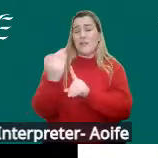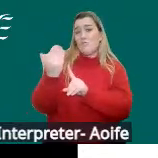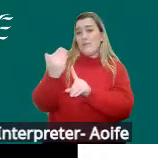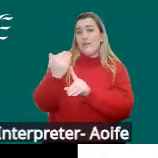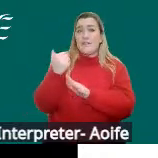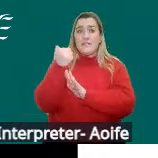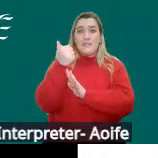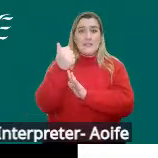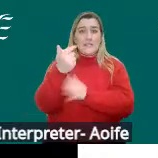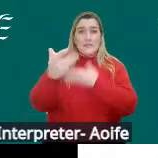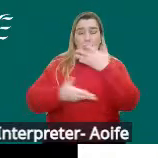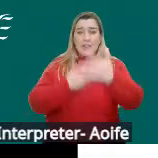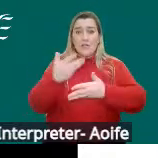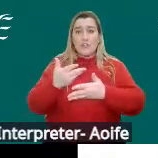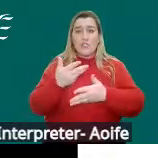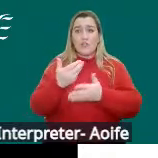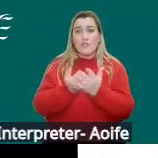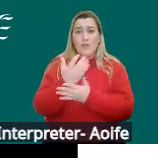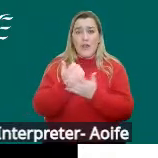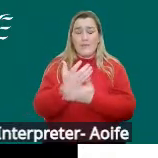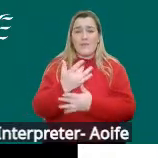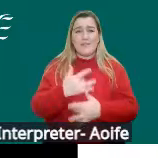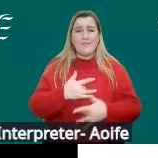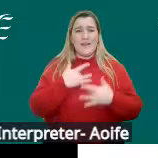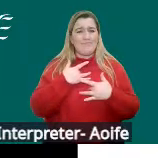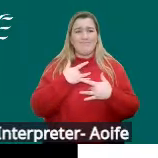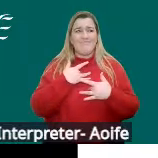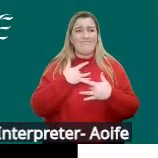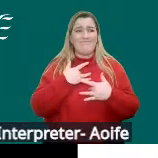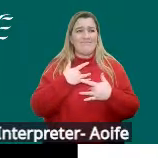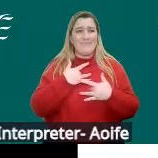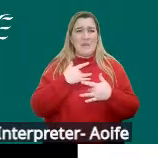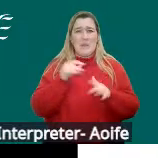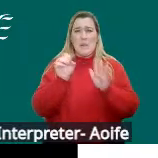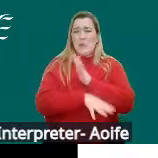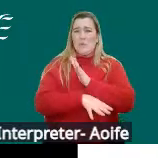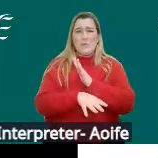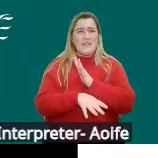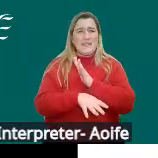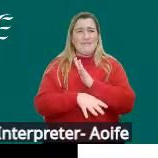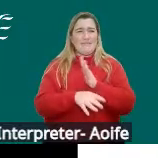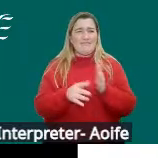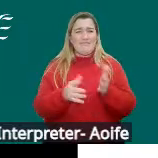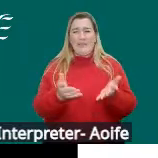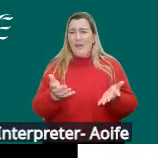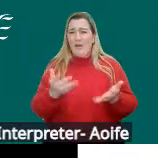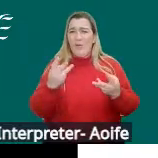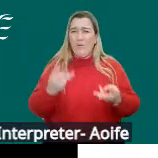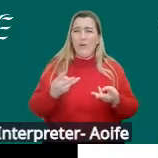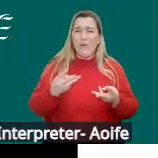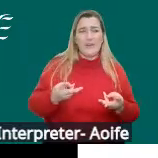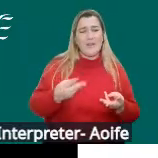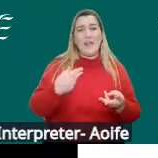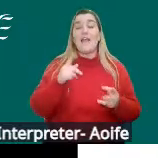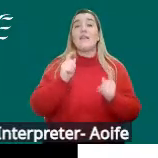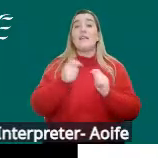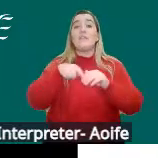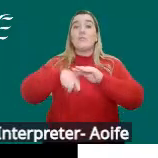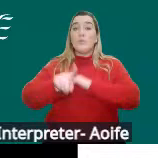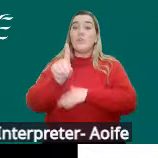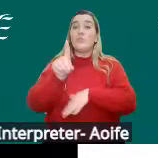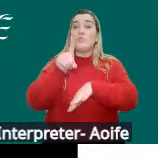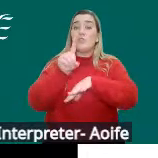losing confidence and generally losing your mojo and still having to deal with periods sometimes. And then you go to the GP and so they